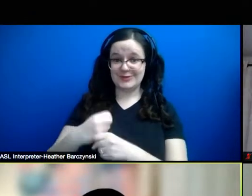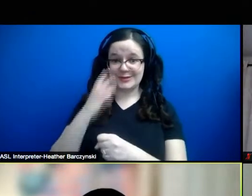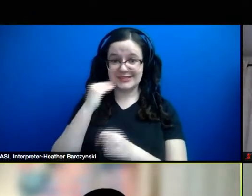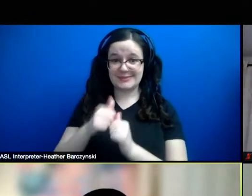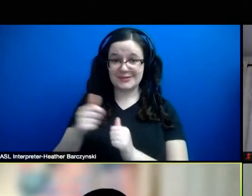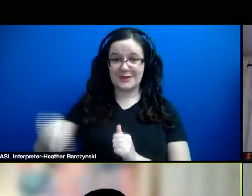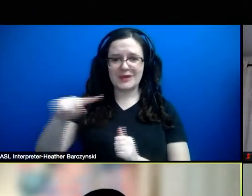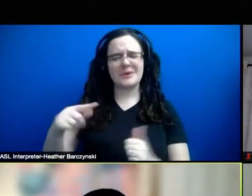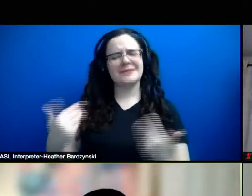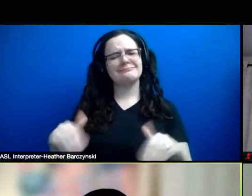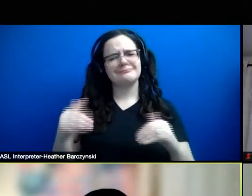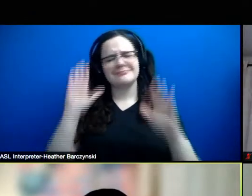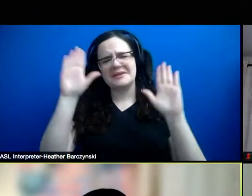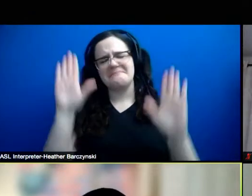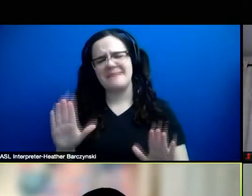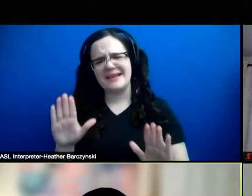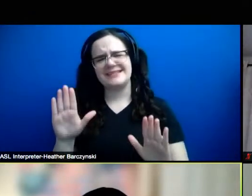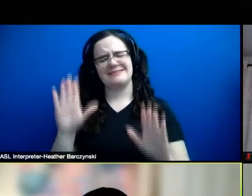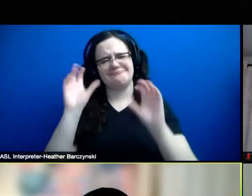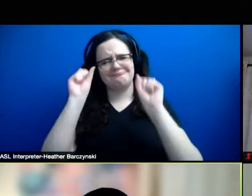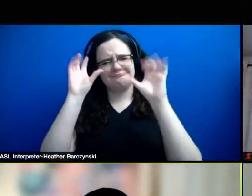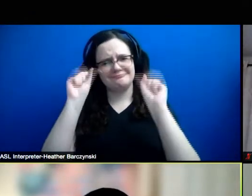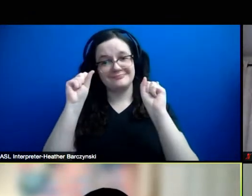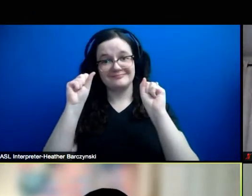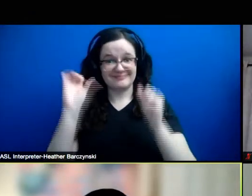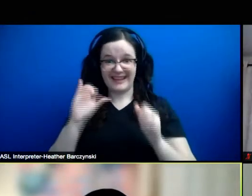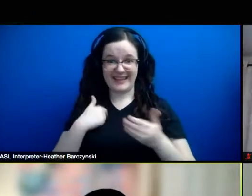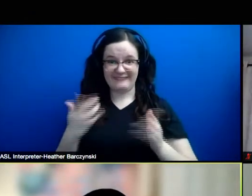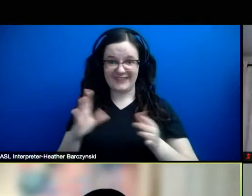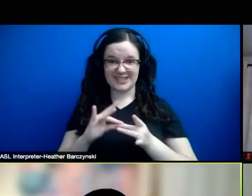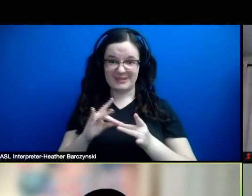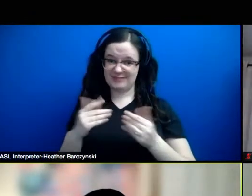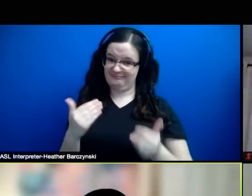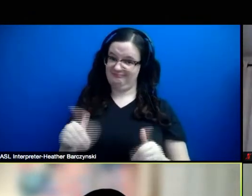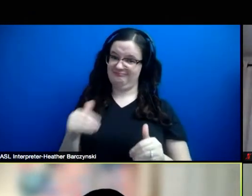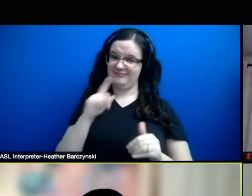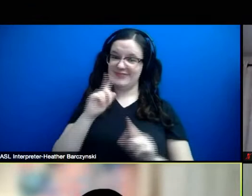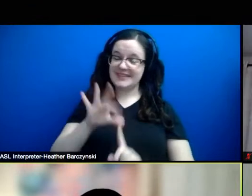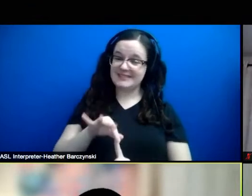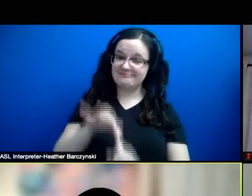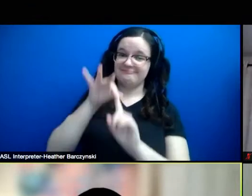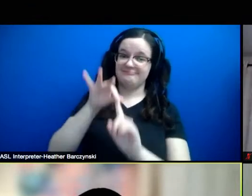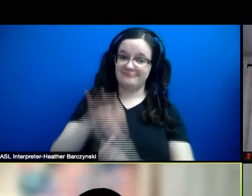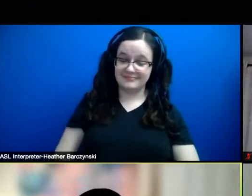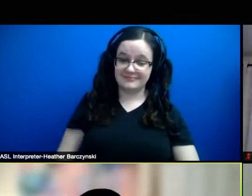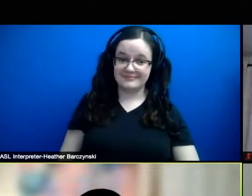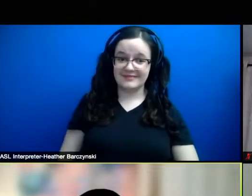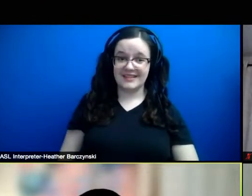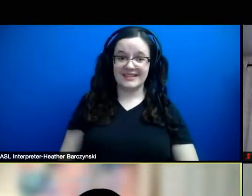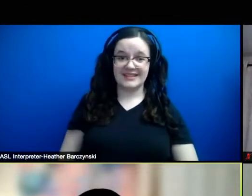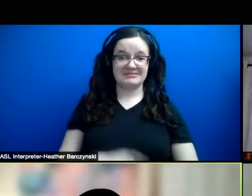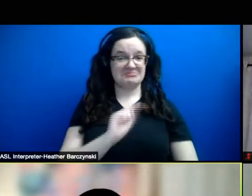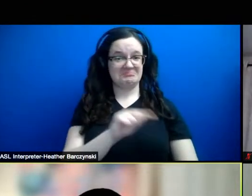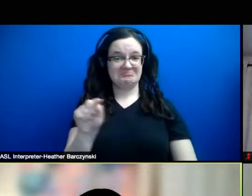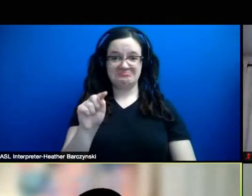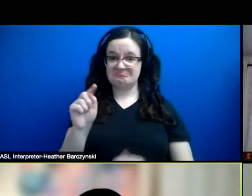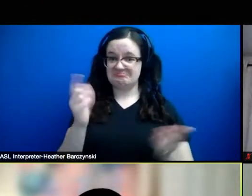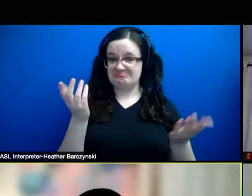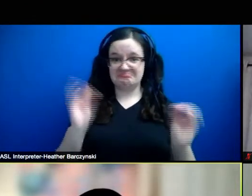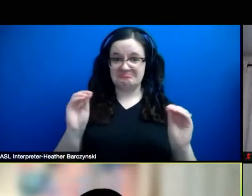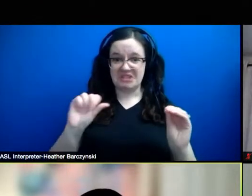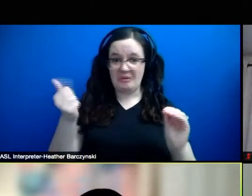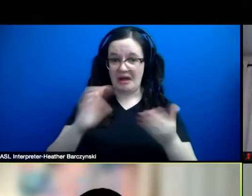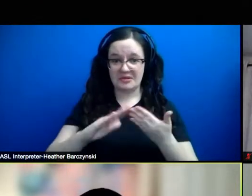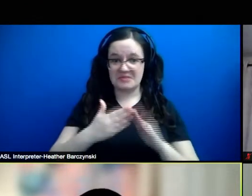amazing, wonderful, and as I mentioned, very unique in that you don't have other communities that are doing what you